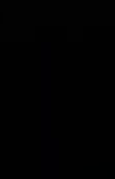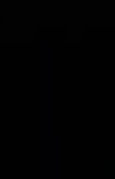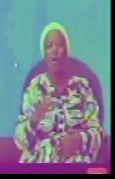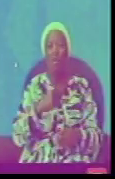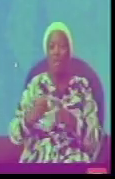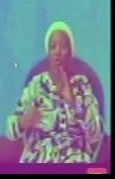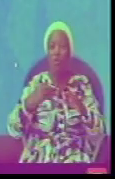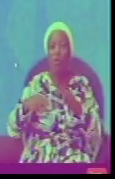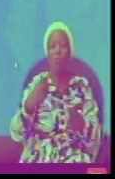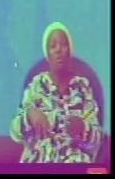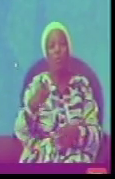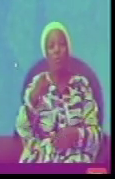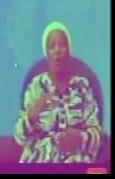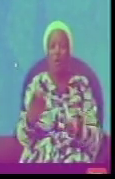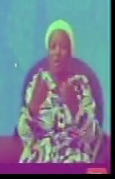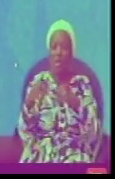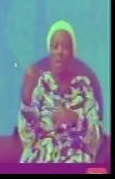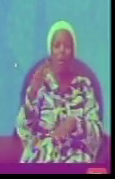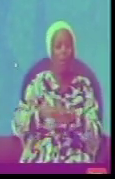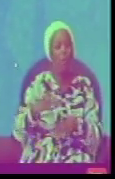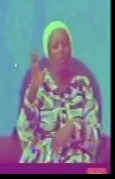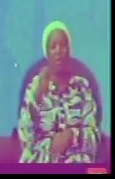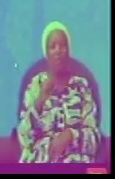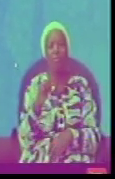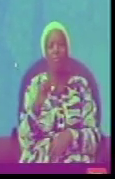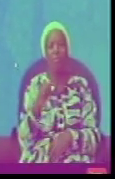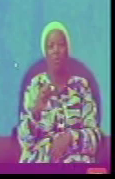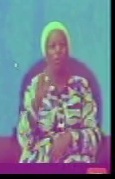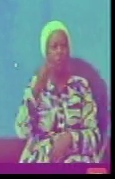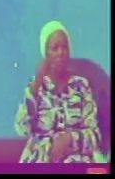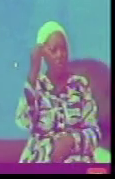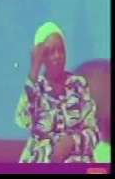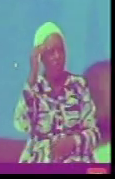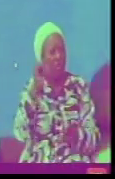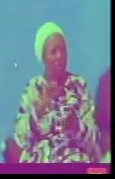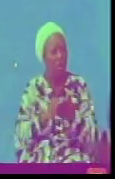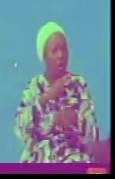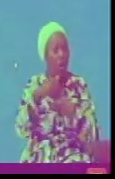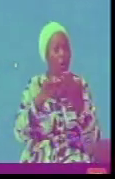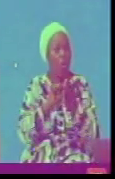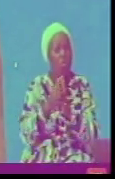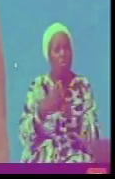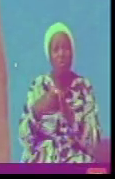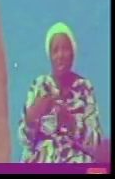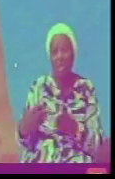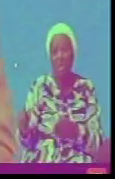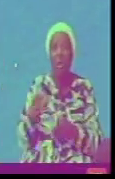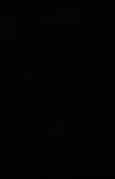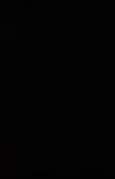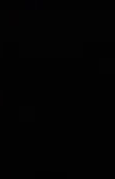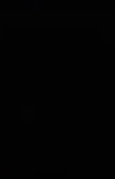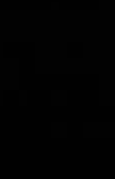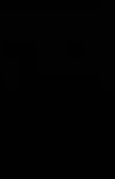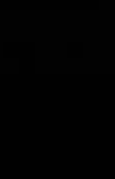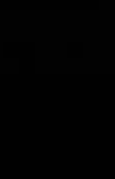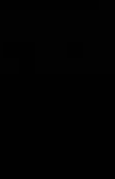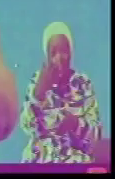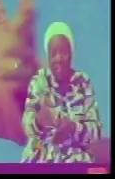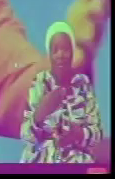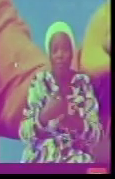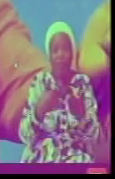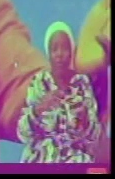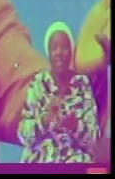God came upon them. Would you know all those serpents were there in the wilderness before that time?